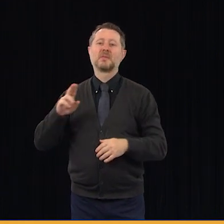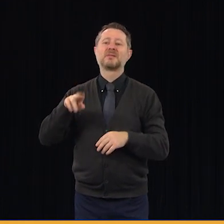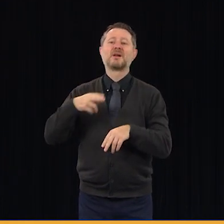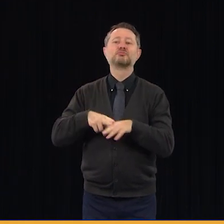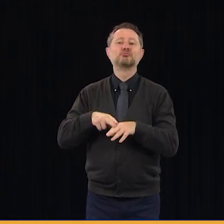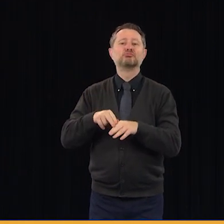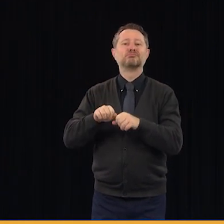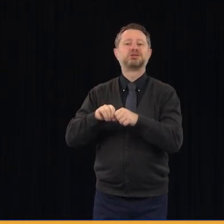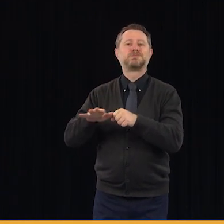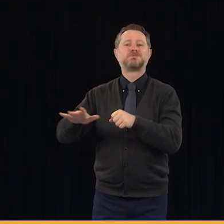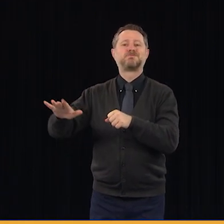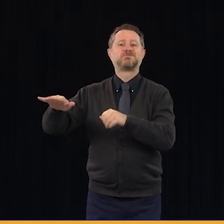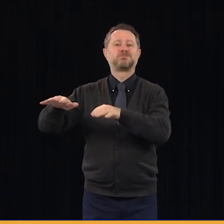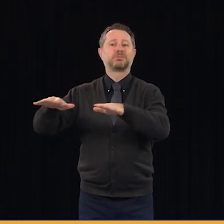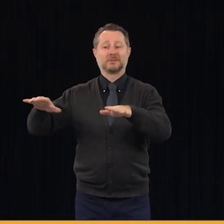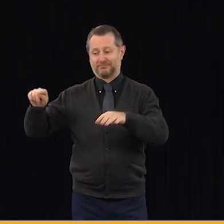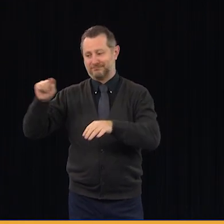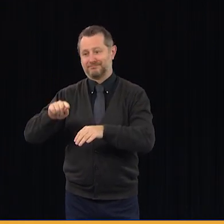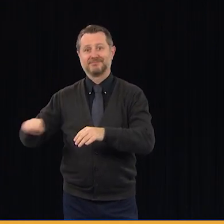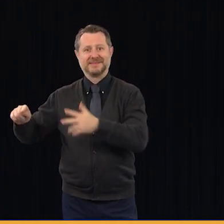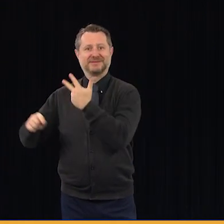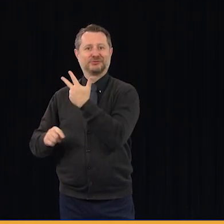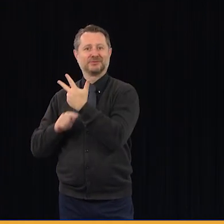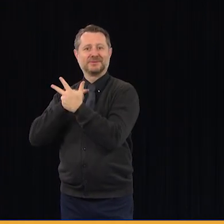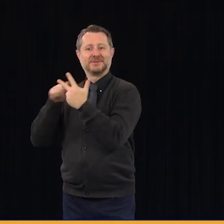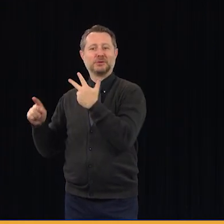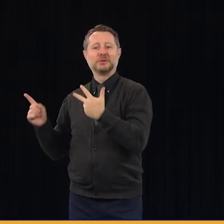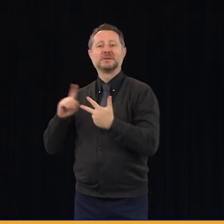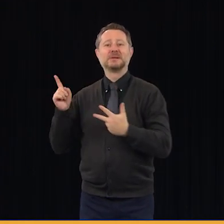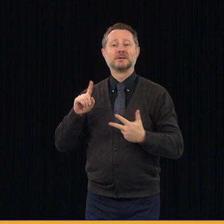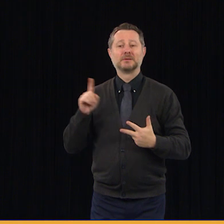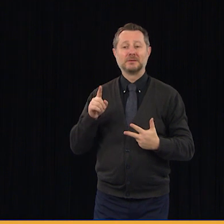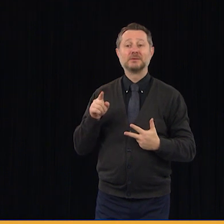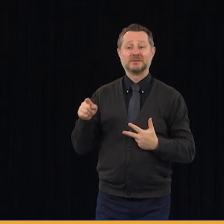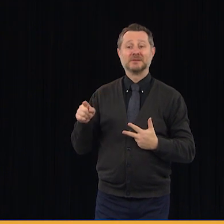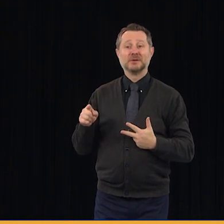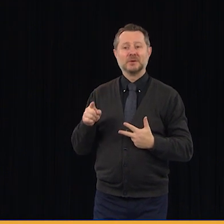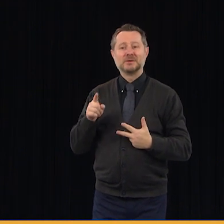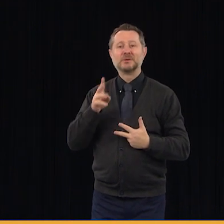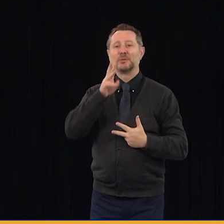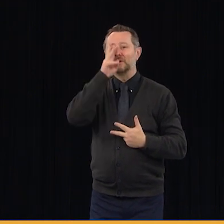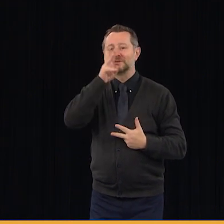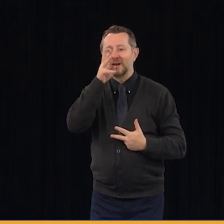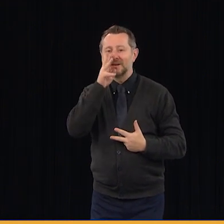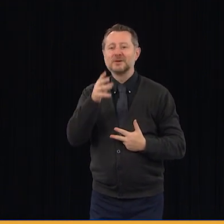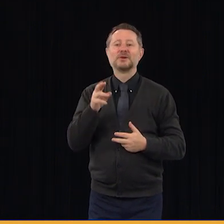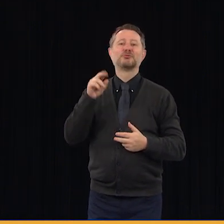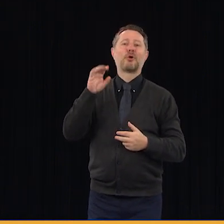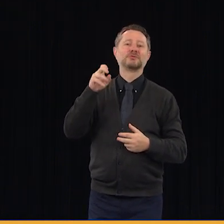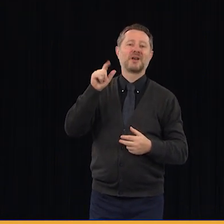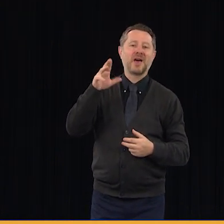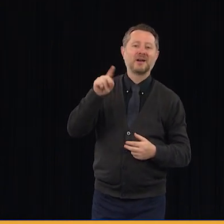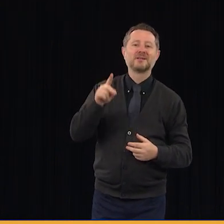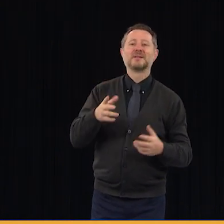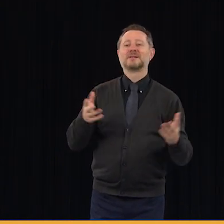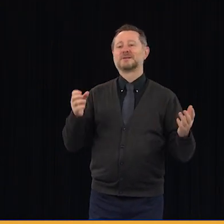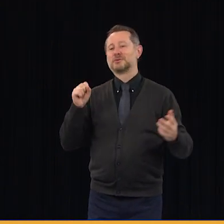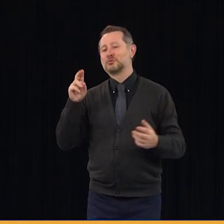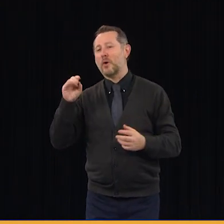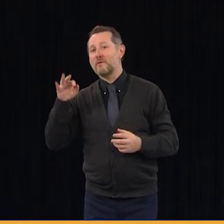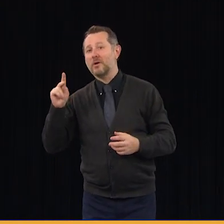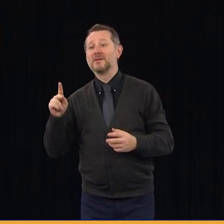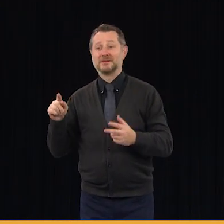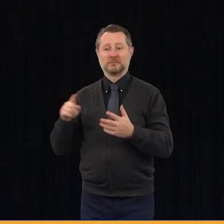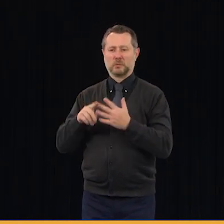concentric circles are towards the suburban communities, Westchester, Rockland, Nassau, Suffolk. Westchester, we've had problems